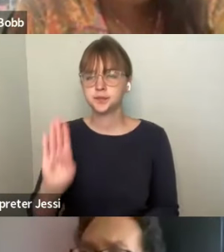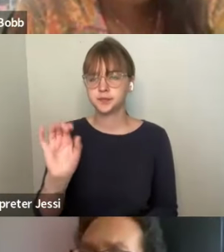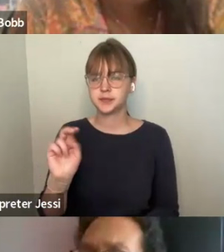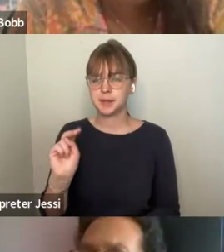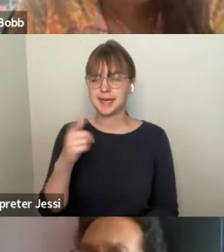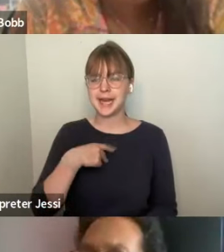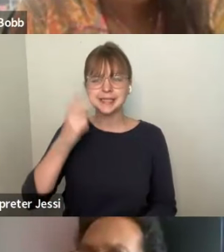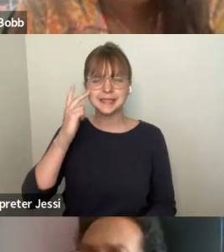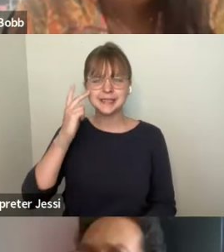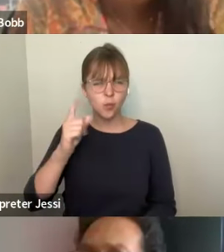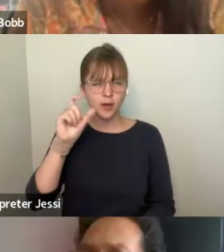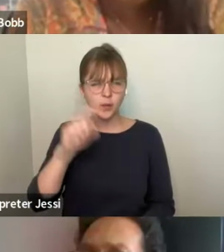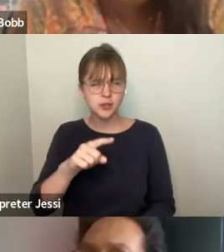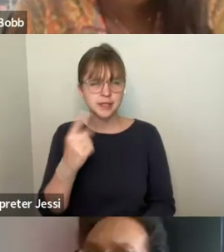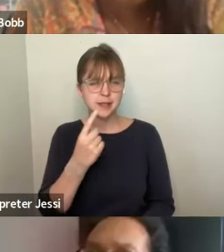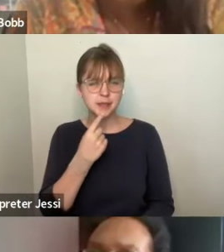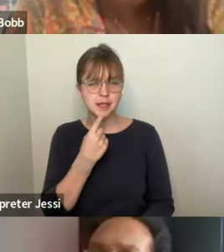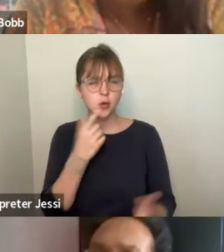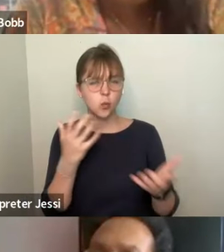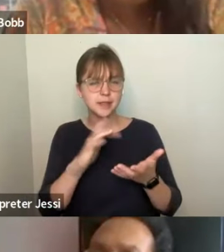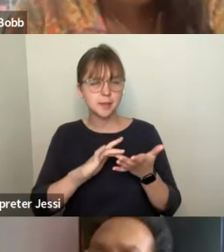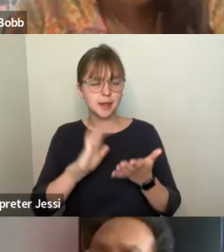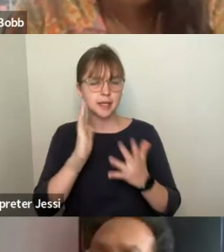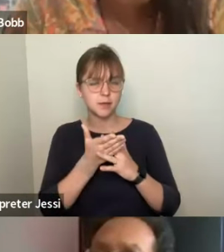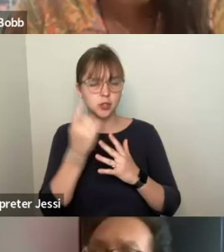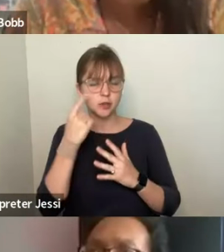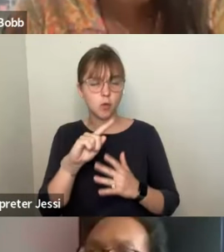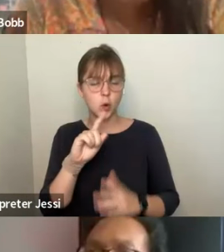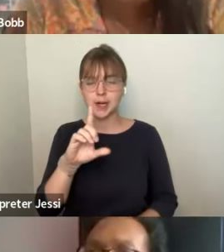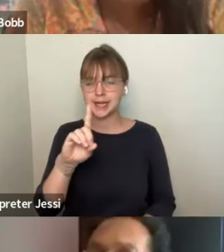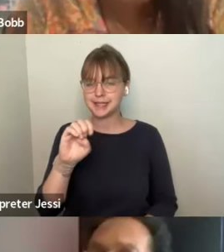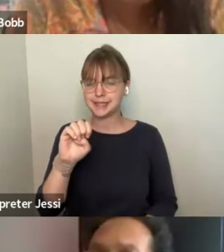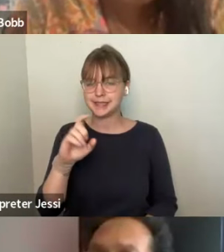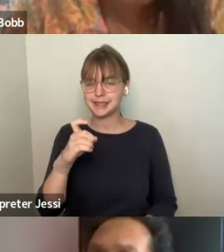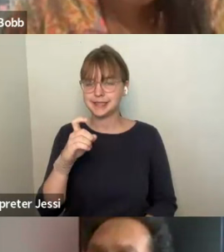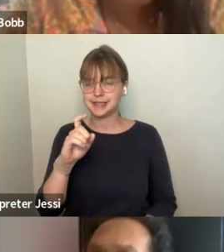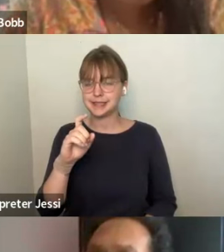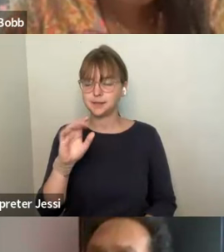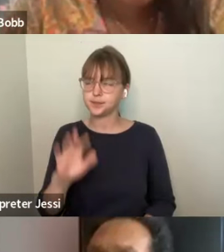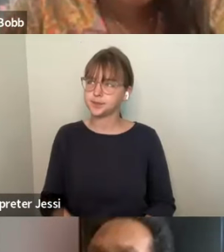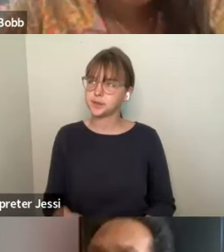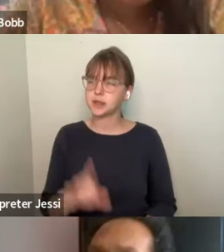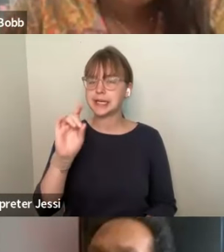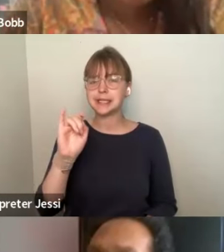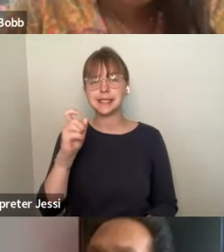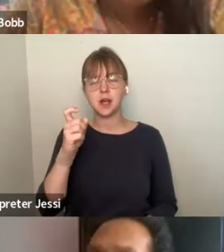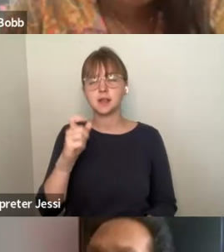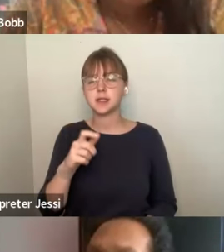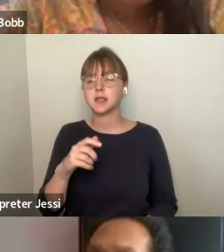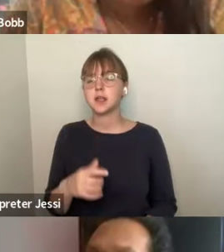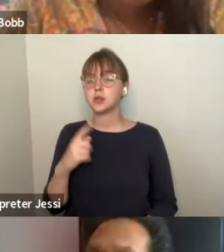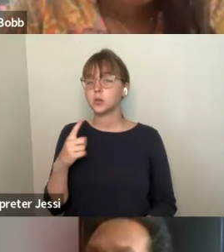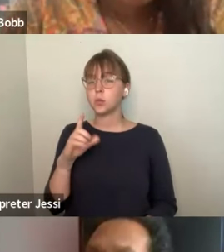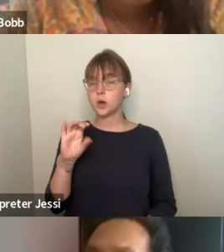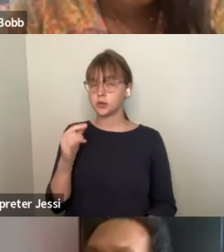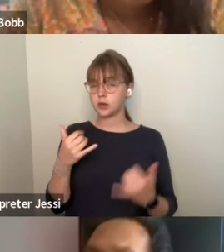I'm seeing one. What's the medical intervention for detox? There is a drug in phase